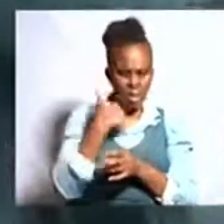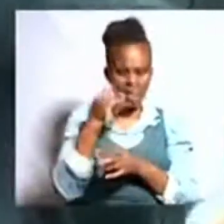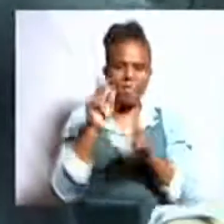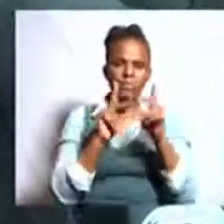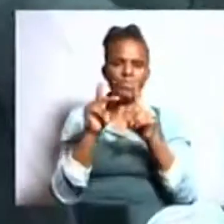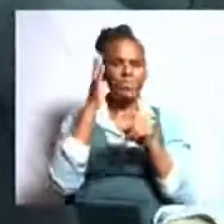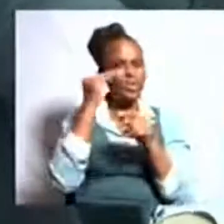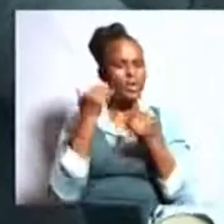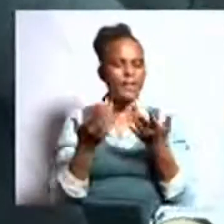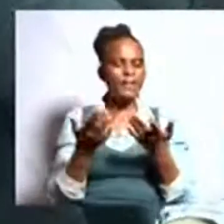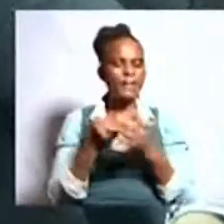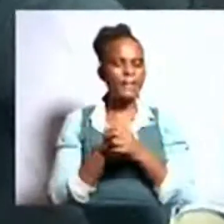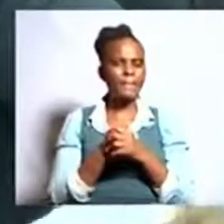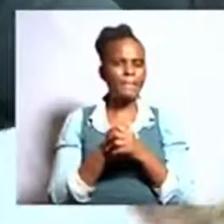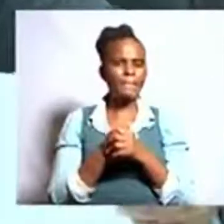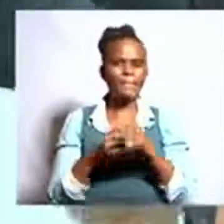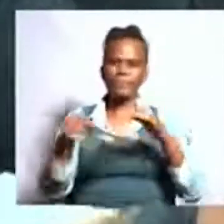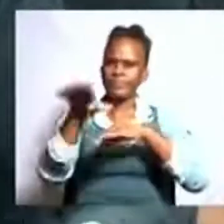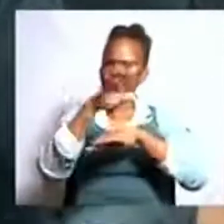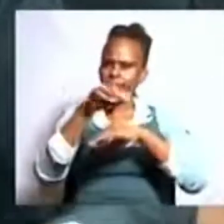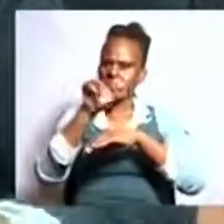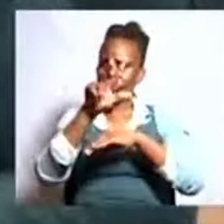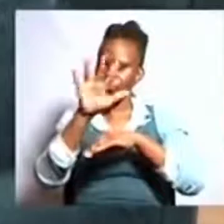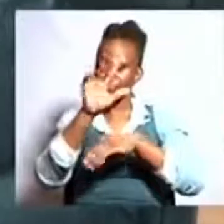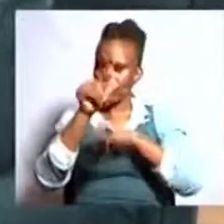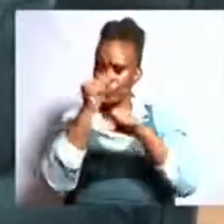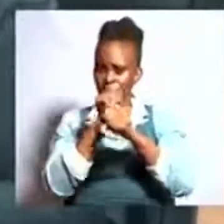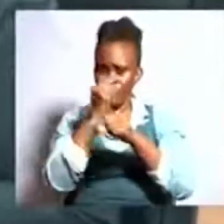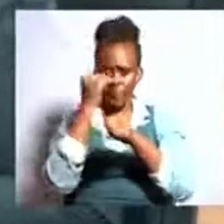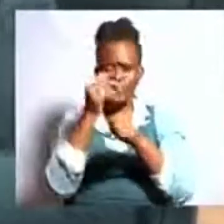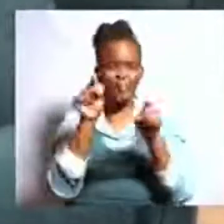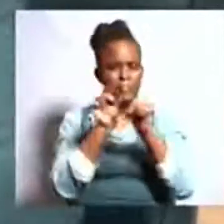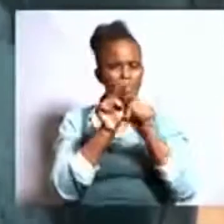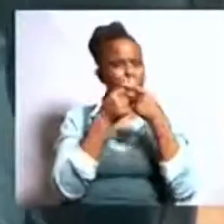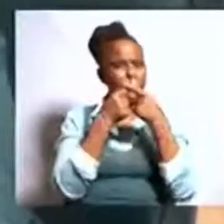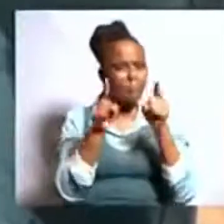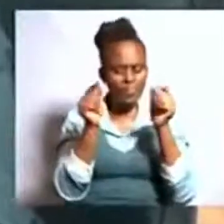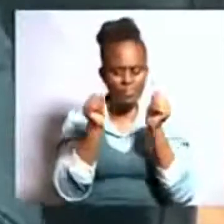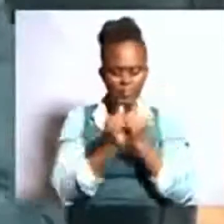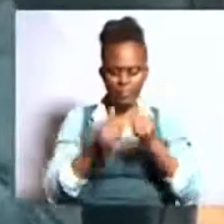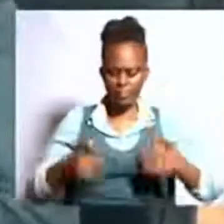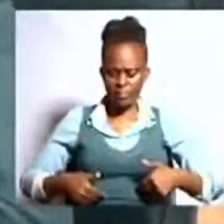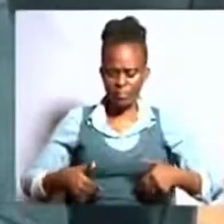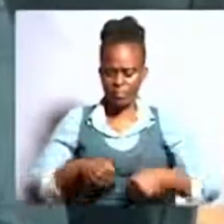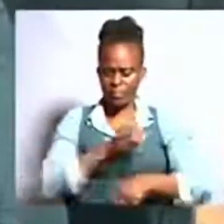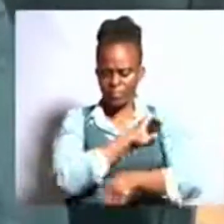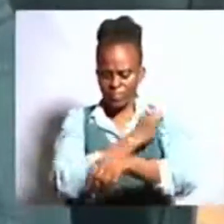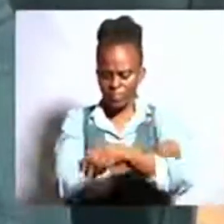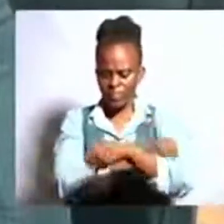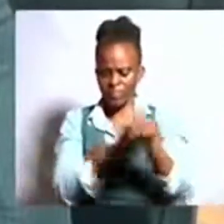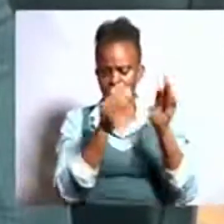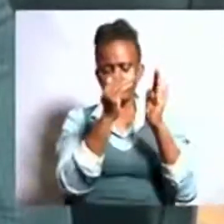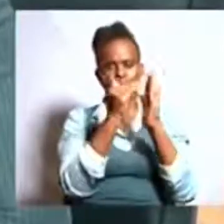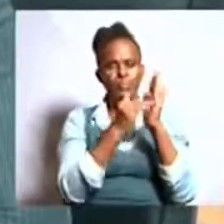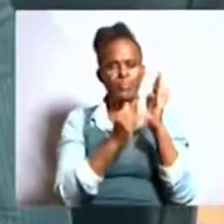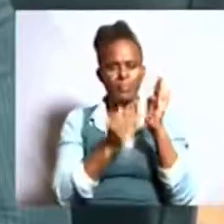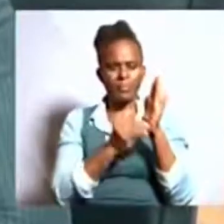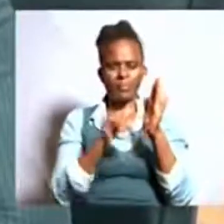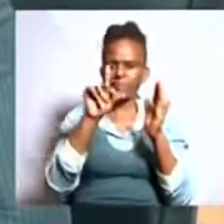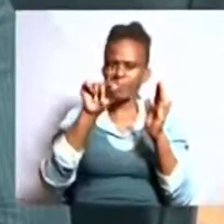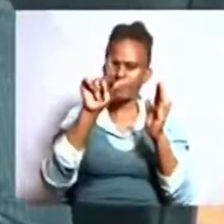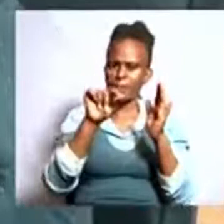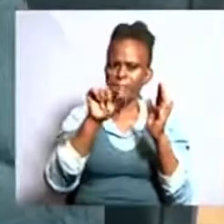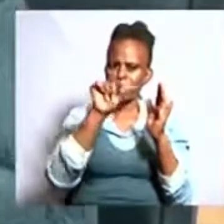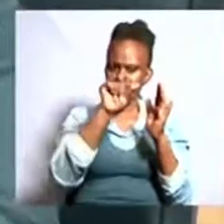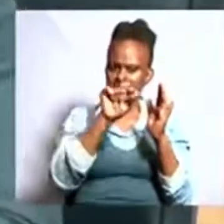people above 35 years, contrary to Youth Empowerment Guidelines of